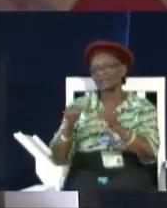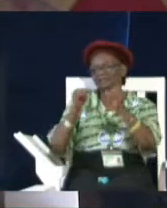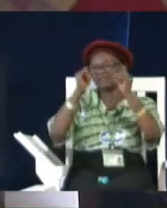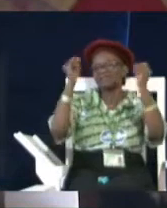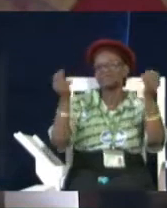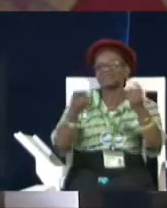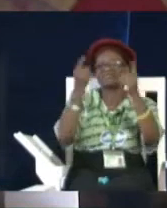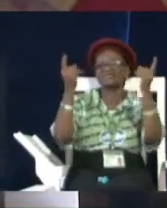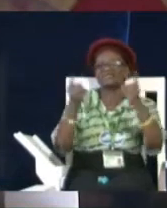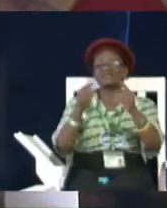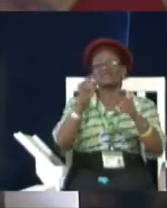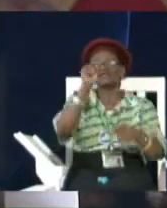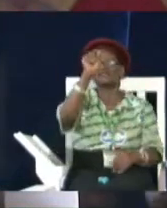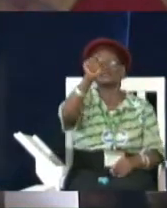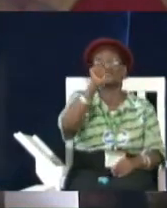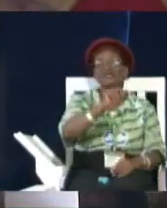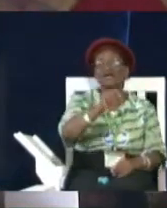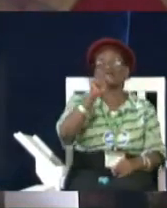Therefore God,